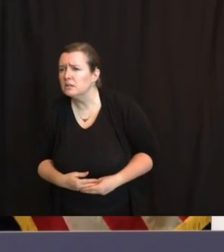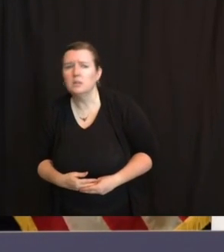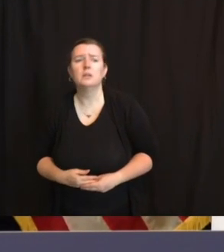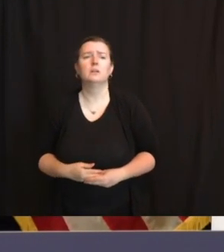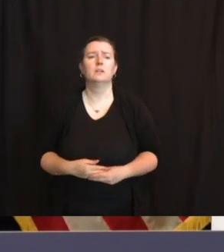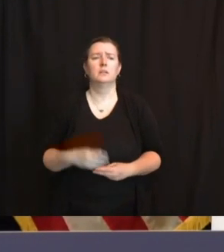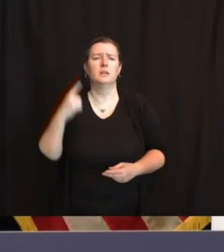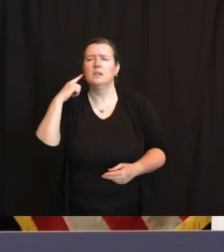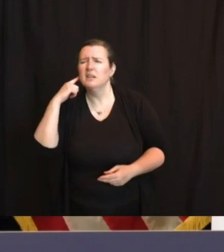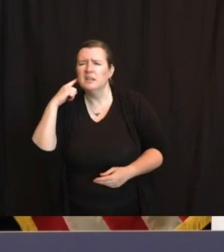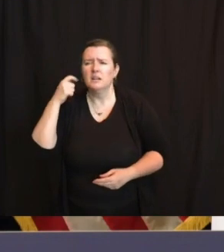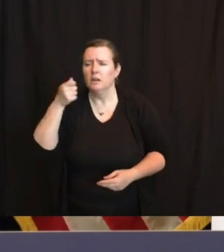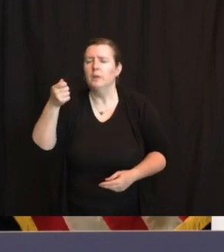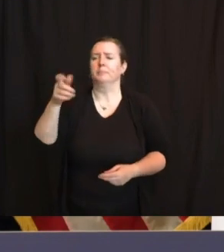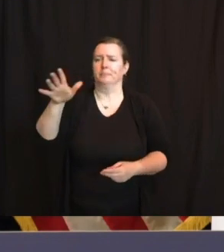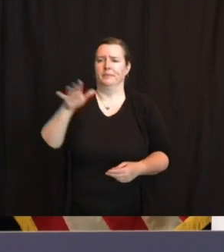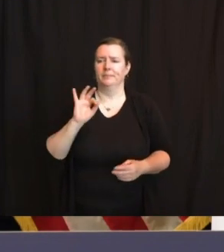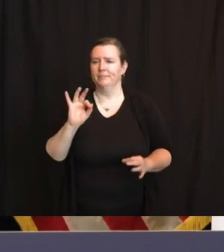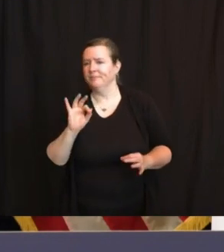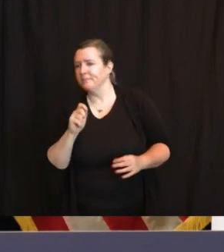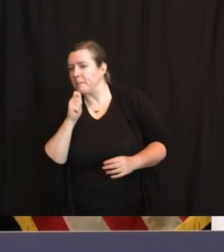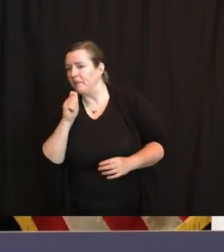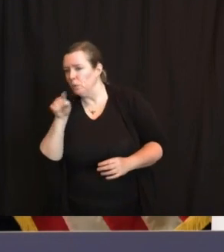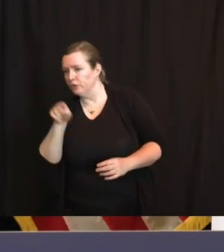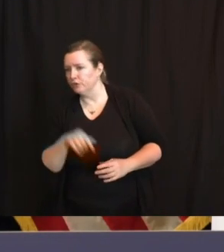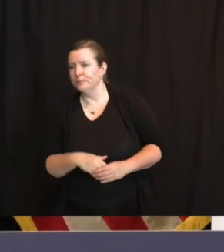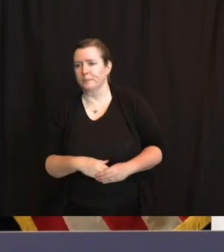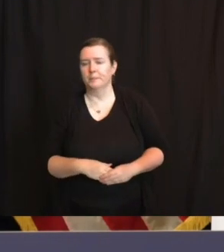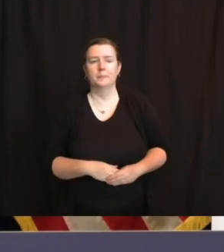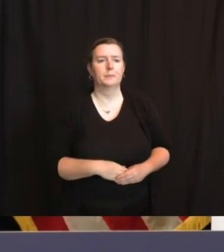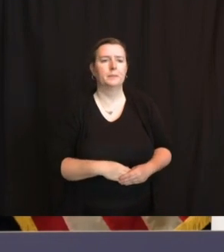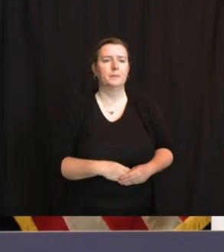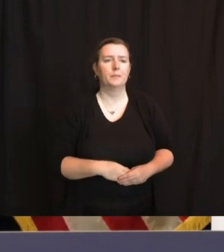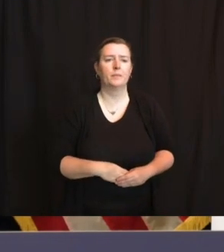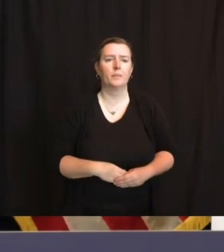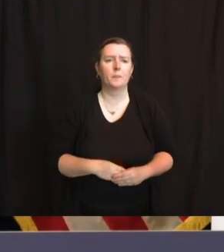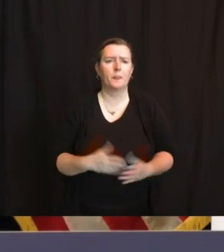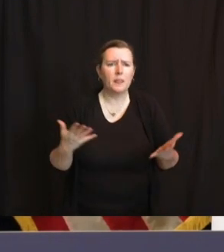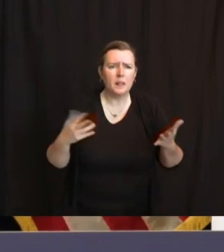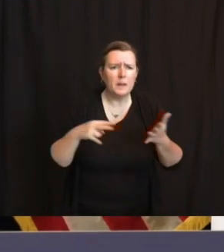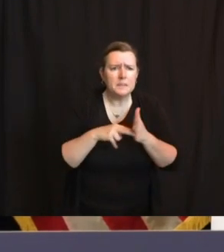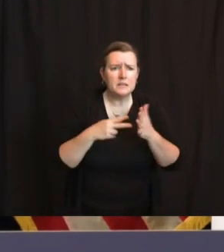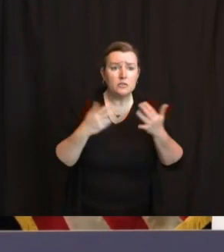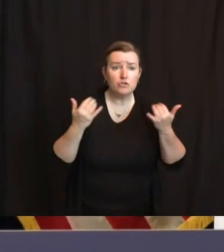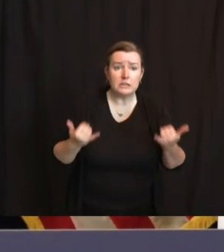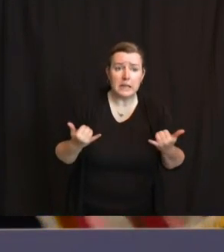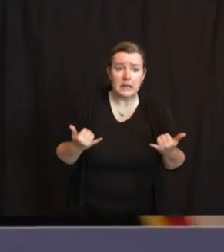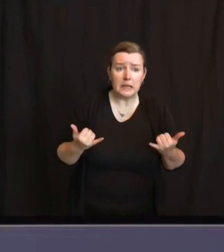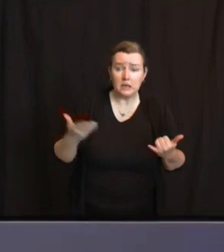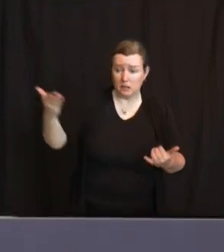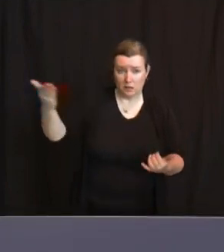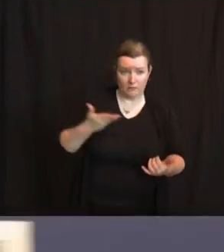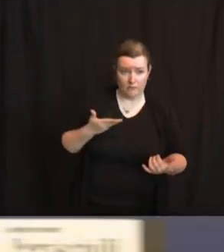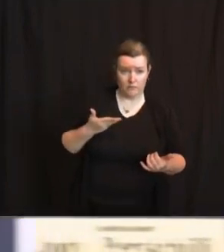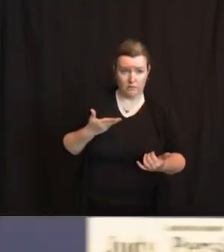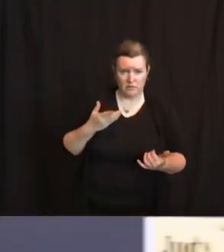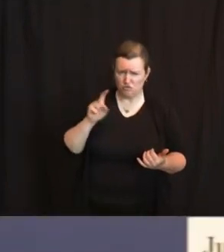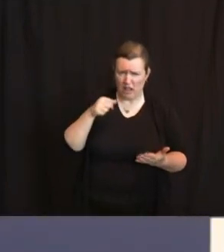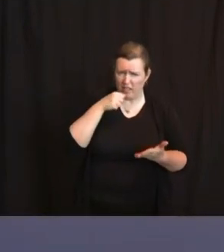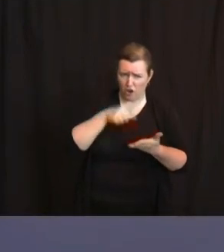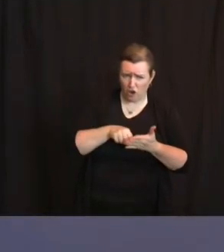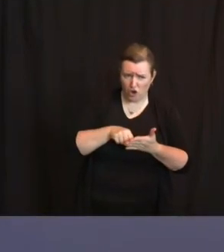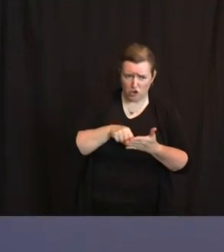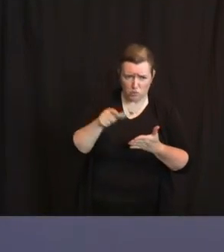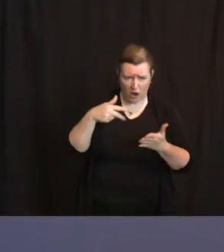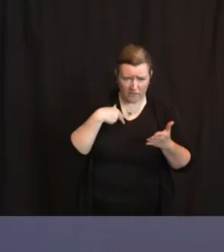I'm sorry, so they're just submitting like a letter that says that we have a plan, they're not submitting the plans? They are attesting, it's an attestation,